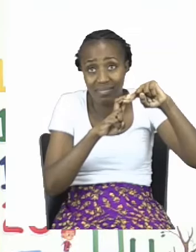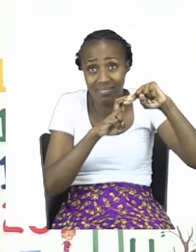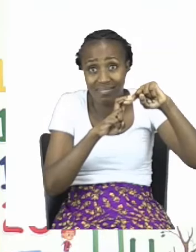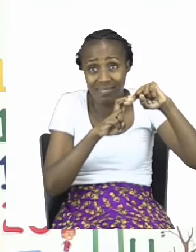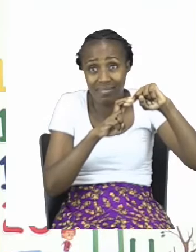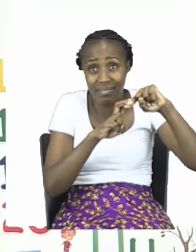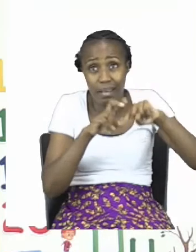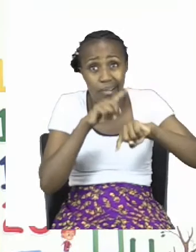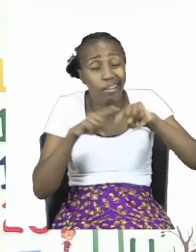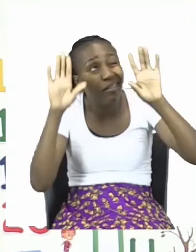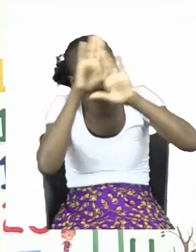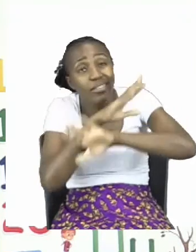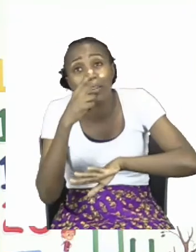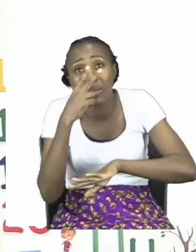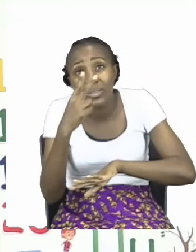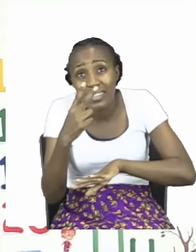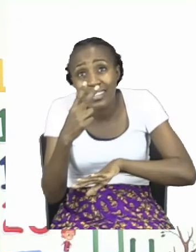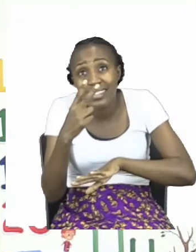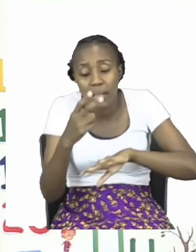only eats blood.